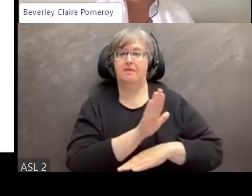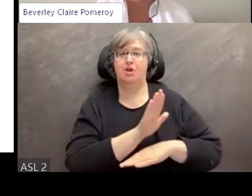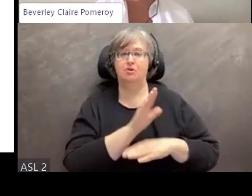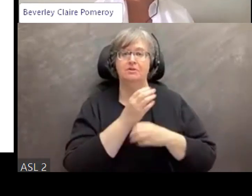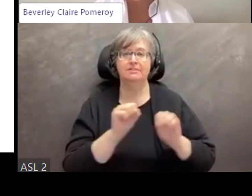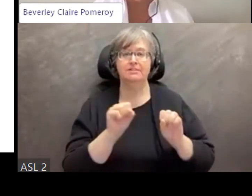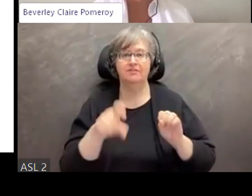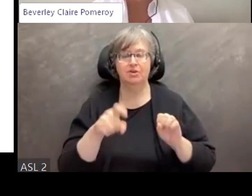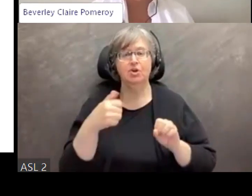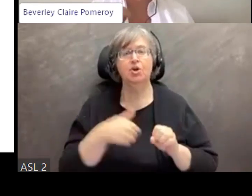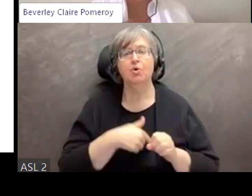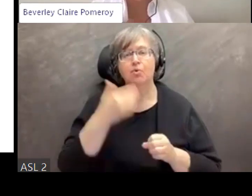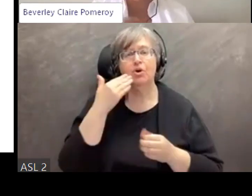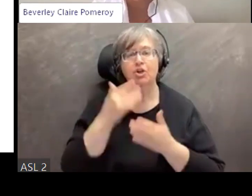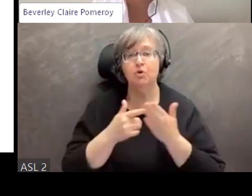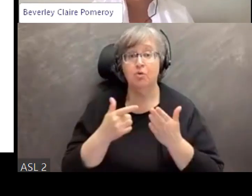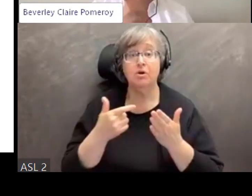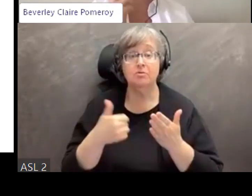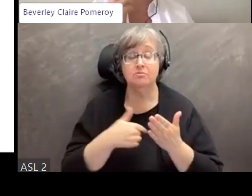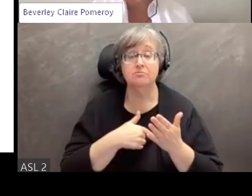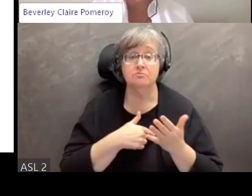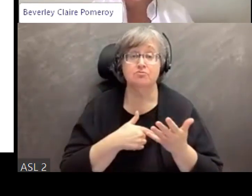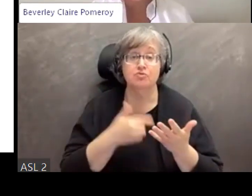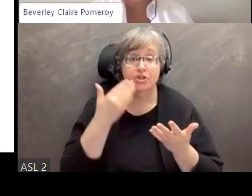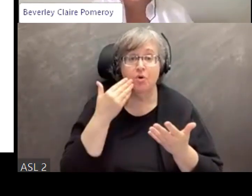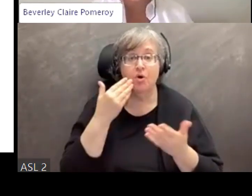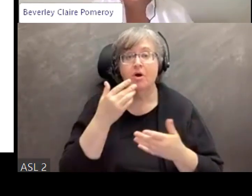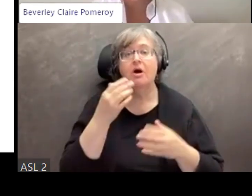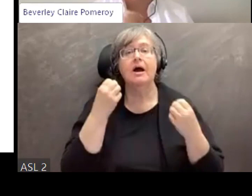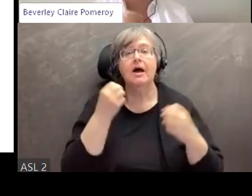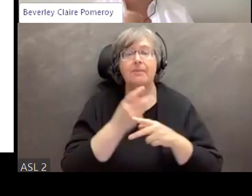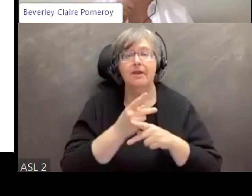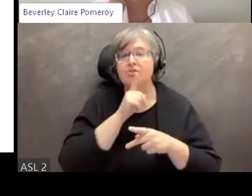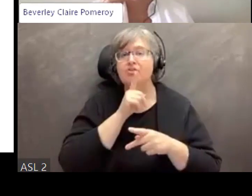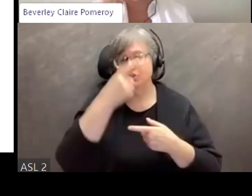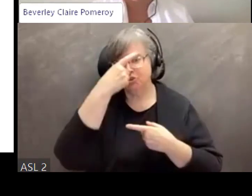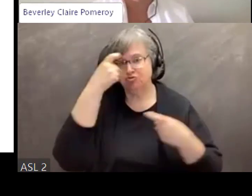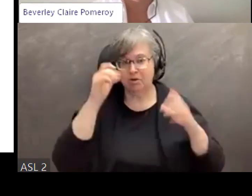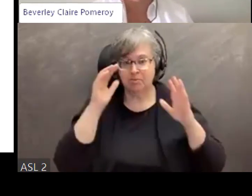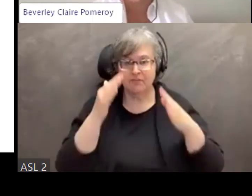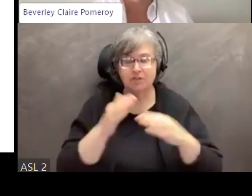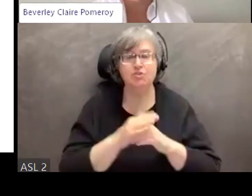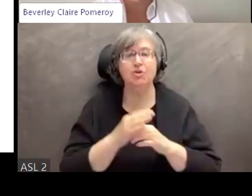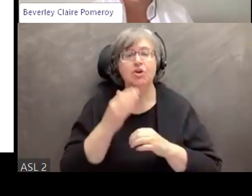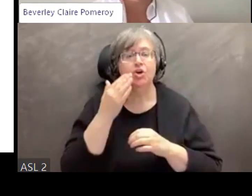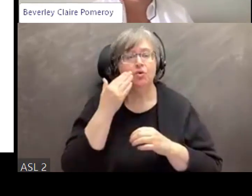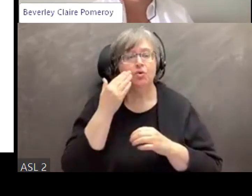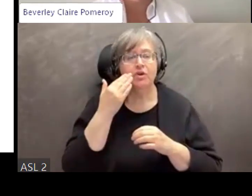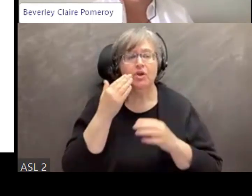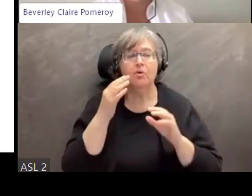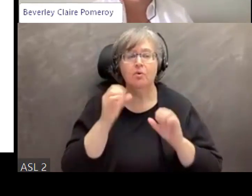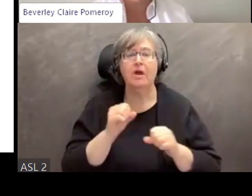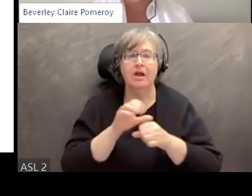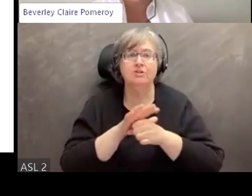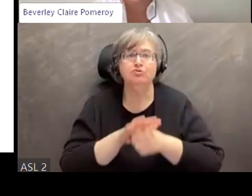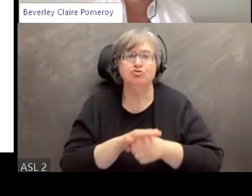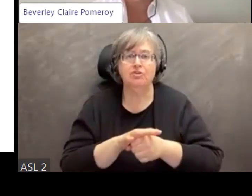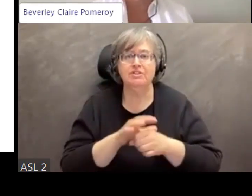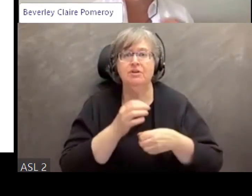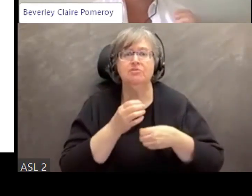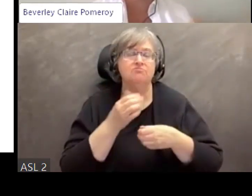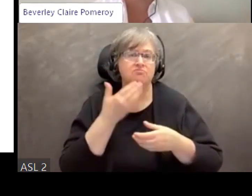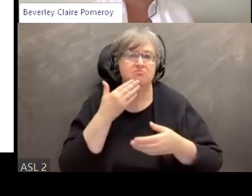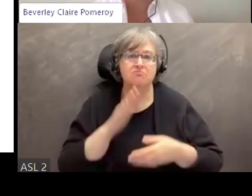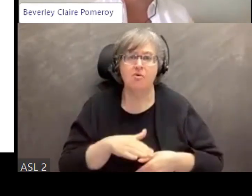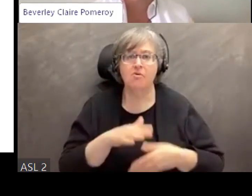met. And we know what we know. Healthcare is trauma organized system of care. We know high levels of occupational stress can lead to poor quality,